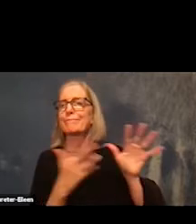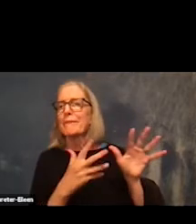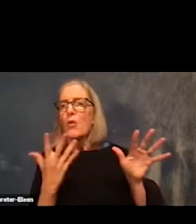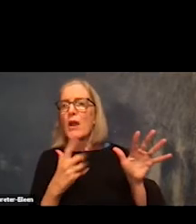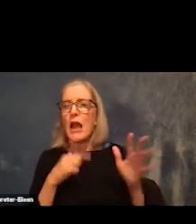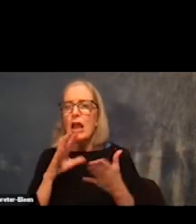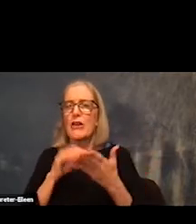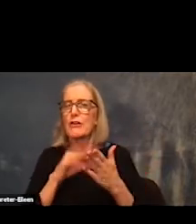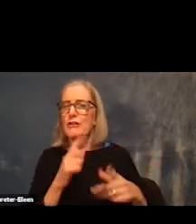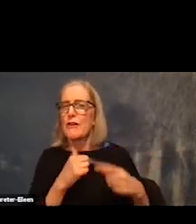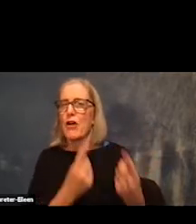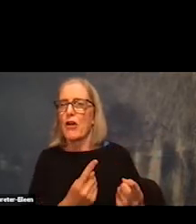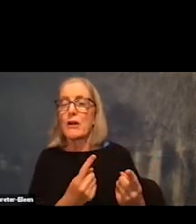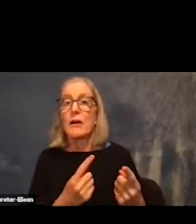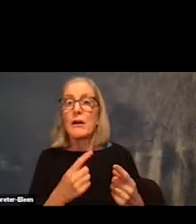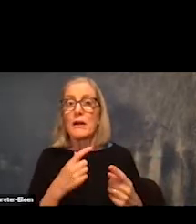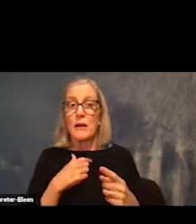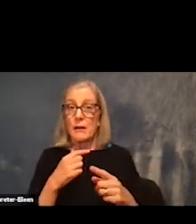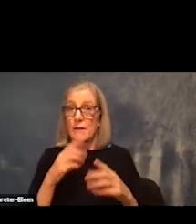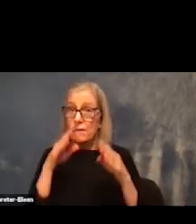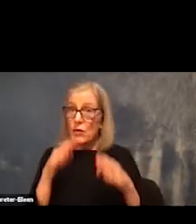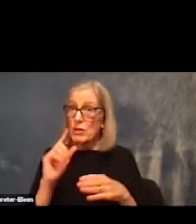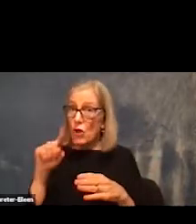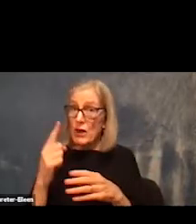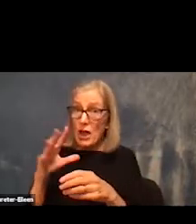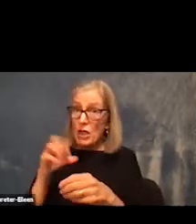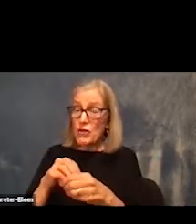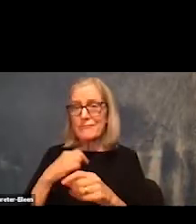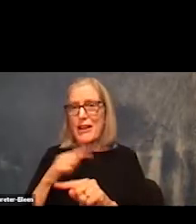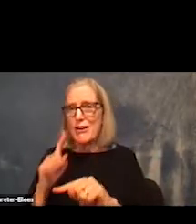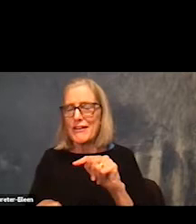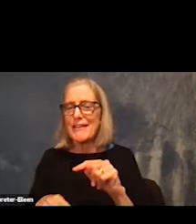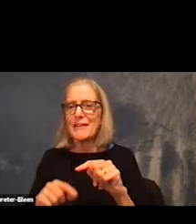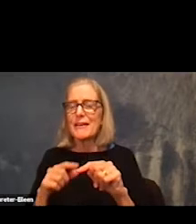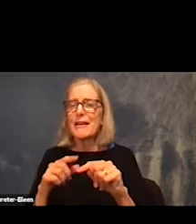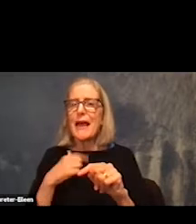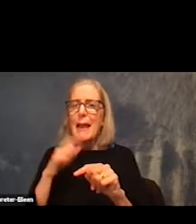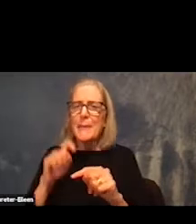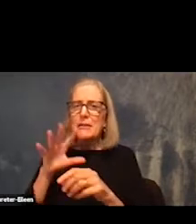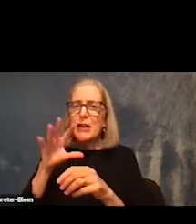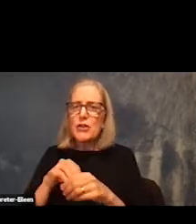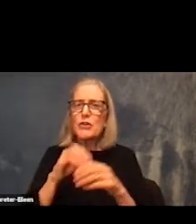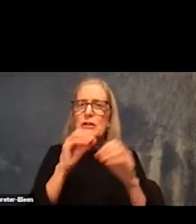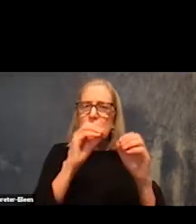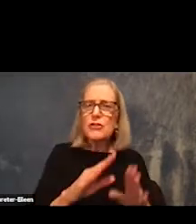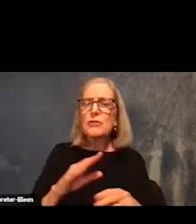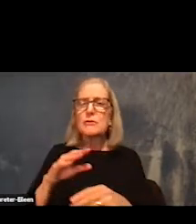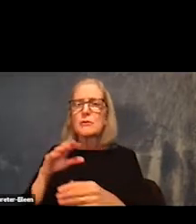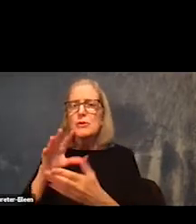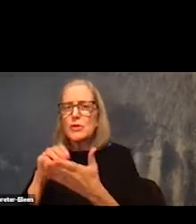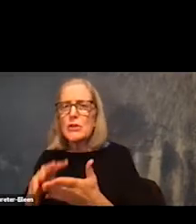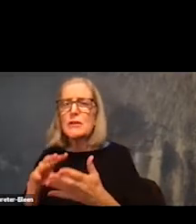couldn't focus only on inclusion. I worked with teachers and leaders to braid together inclusion,